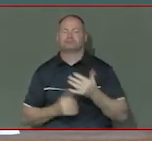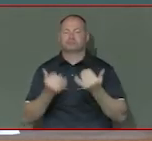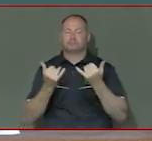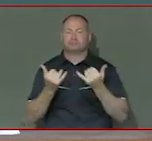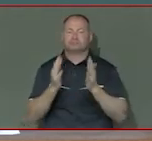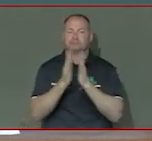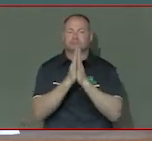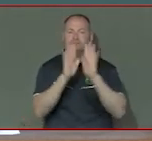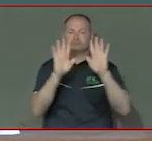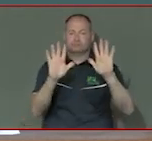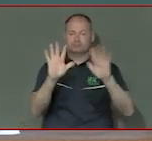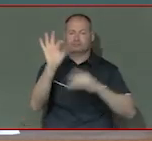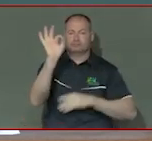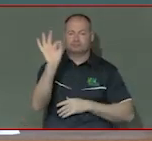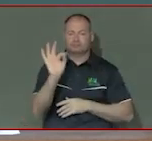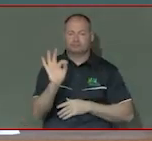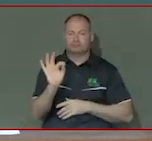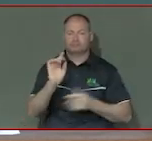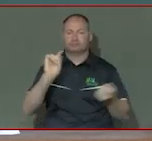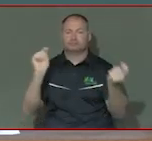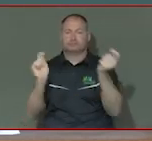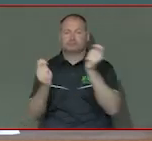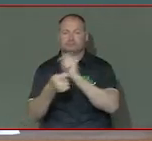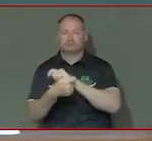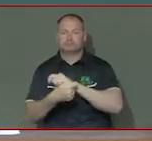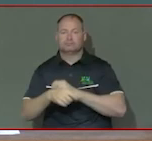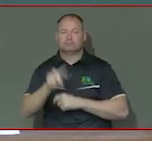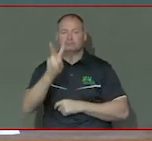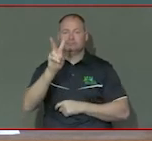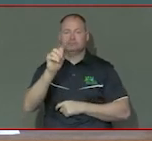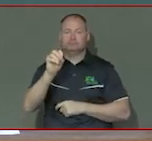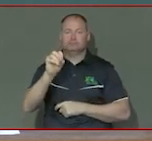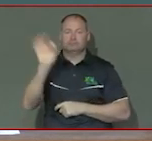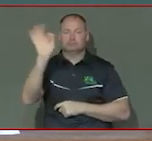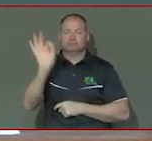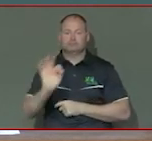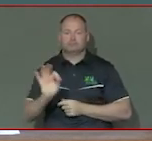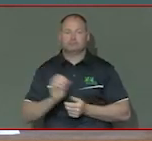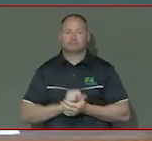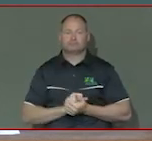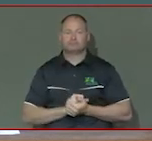10% to 20%, is that good or bad?